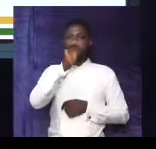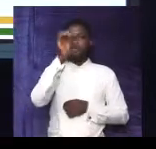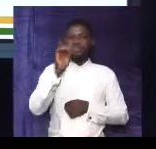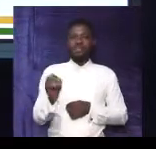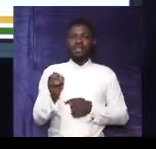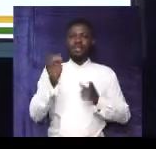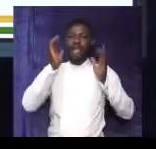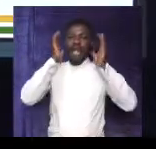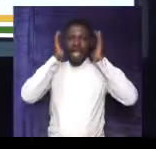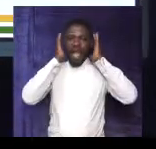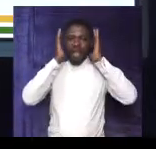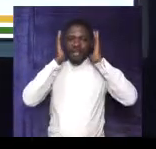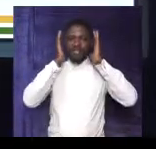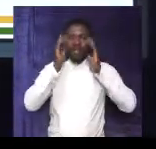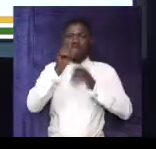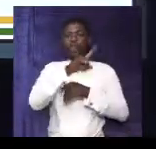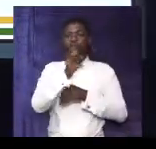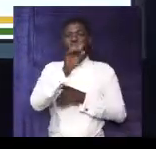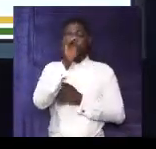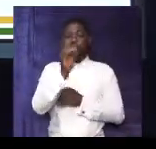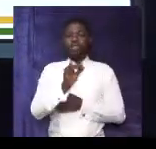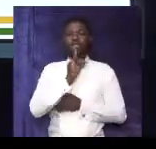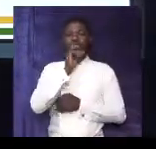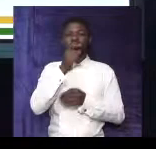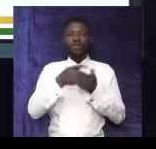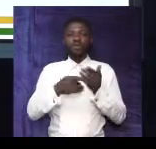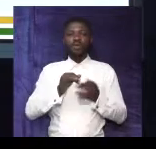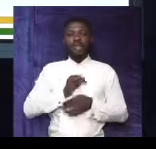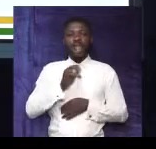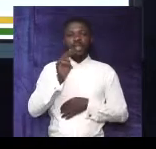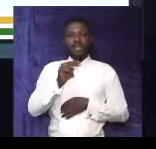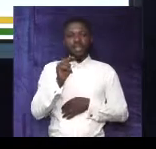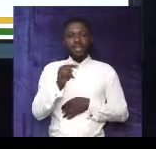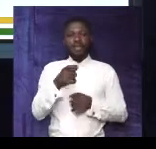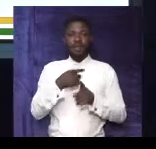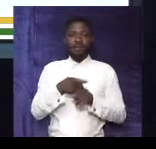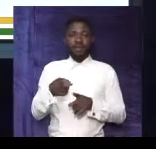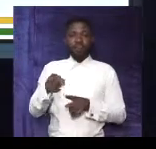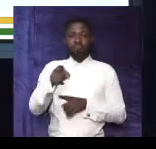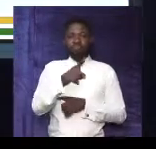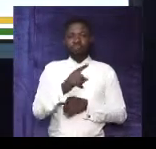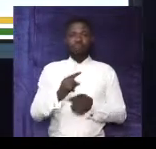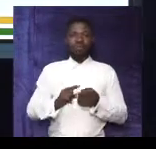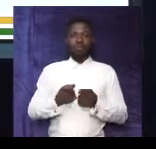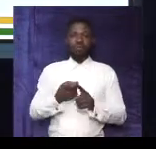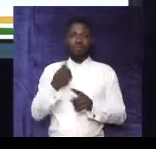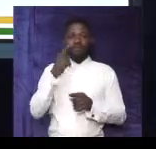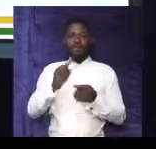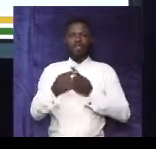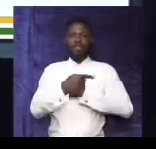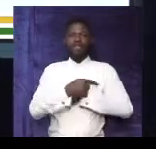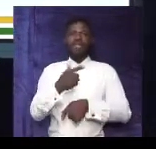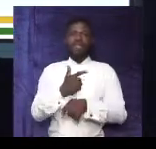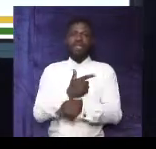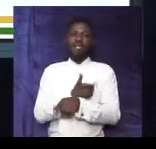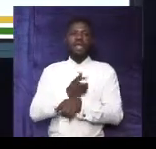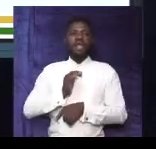together, 100% attention. 100% attention is what I need for today's